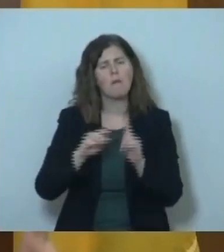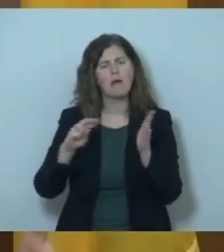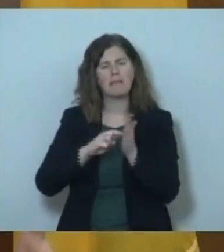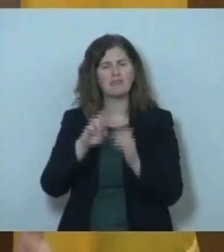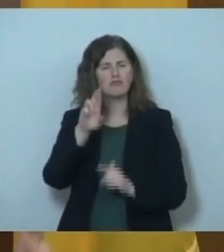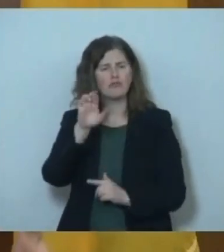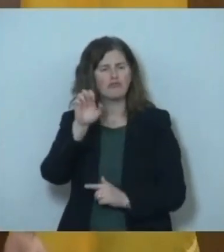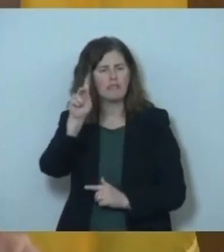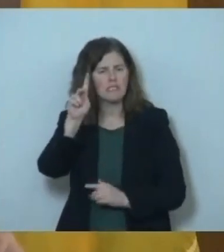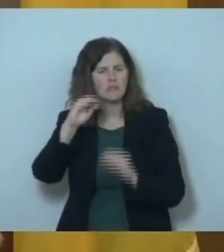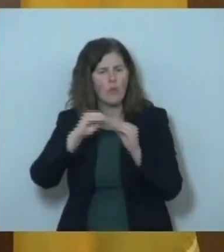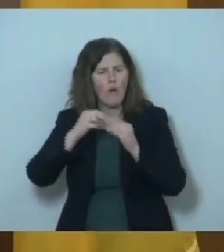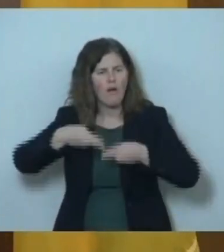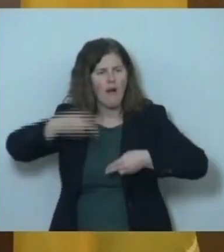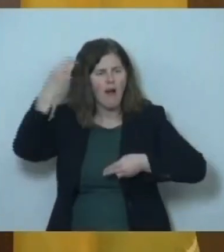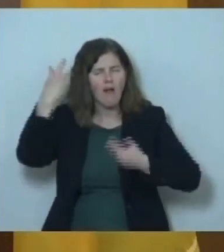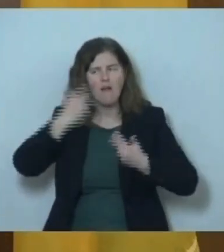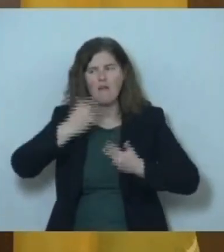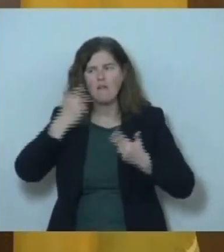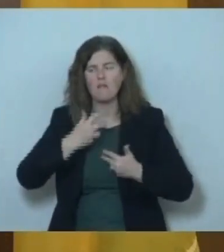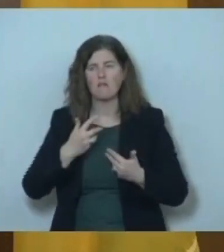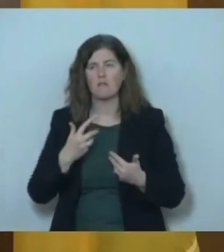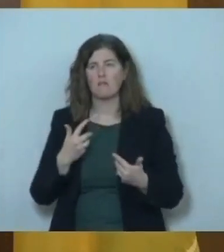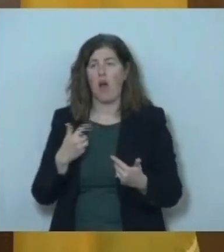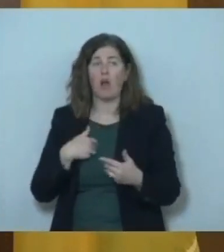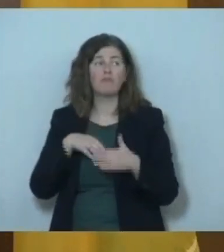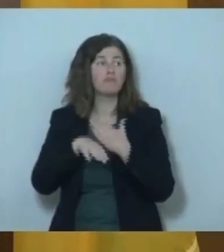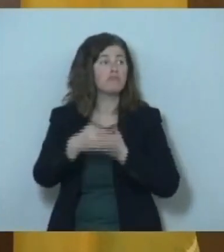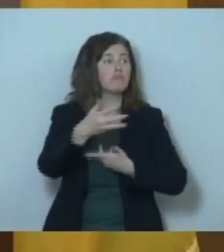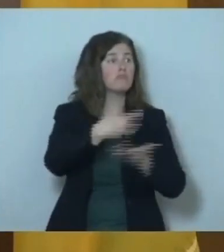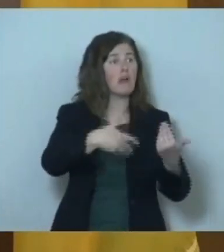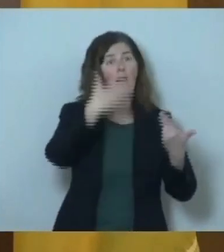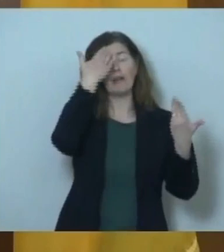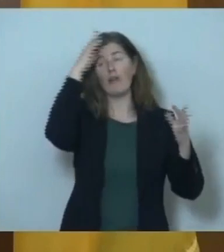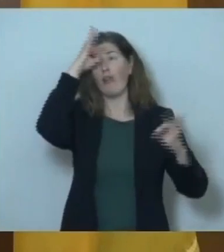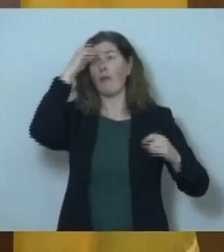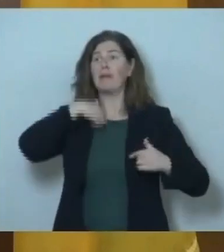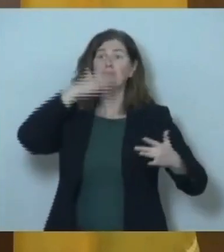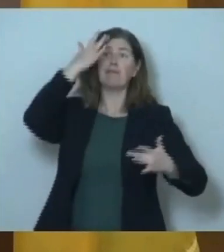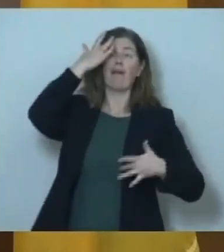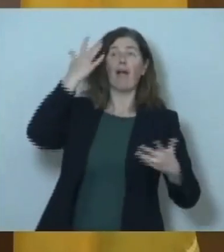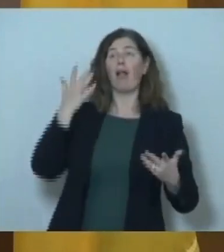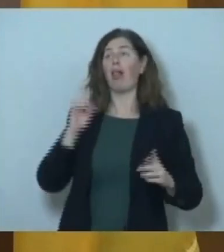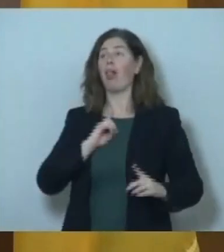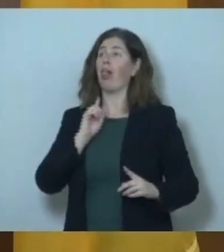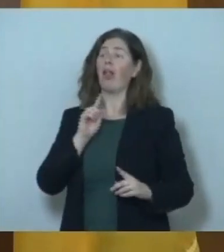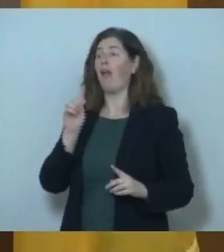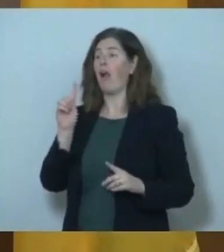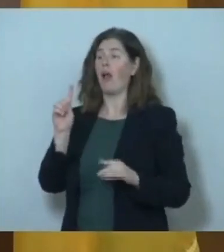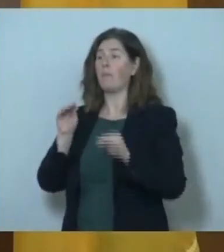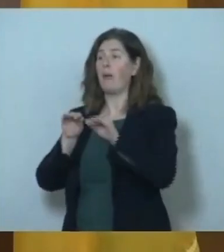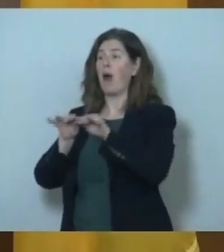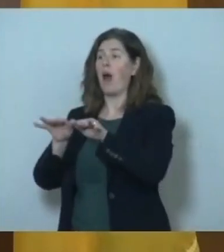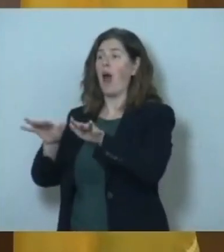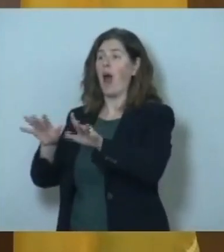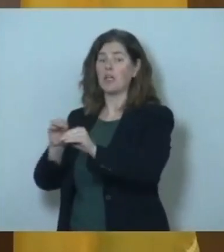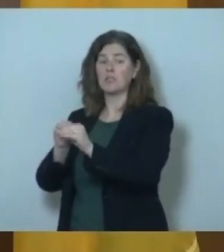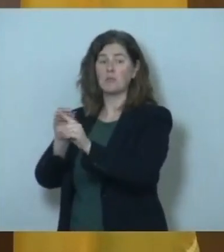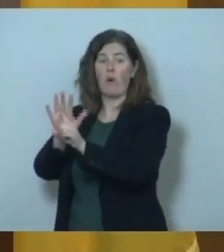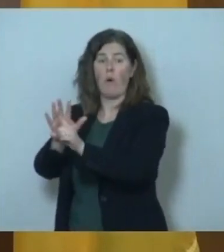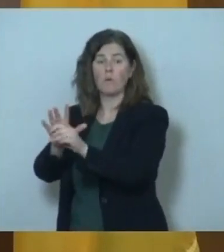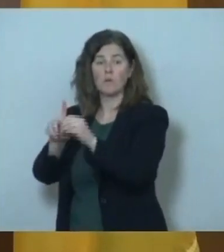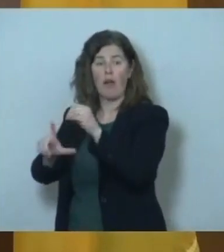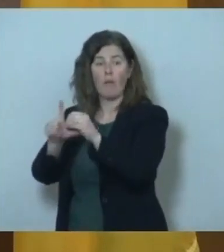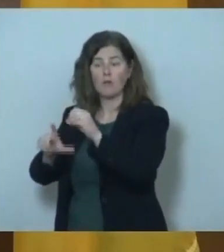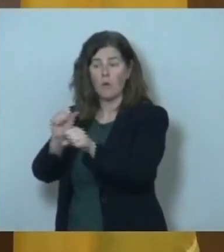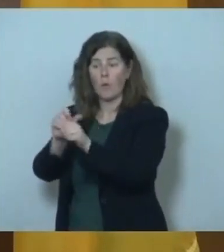is higher and didn't know they were sick or went to work sick and exposed El Paso workers,